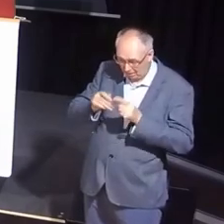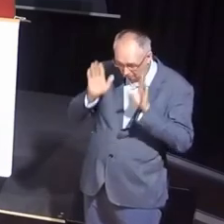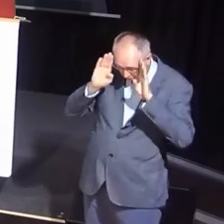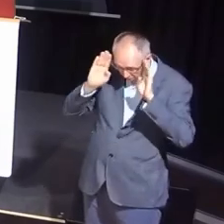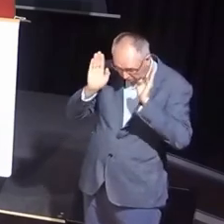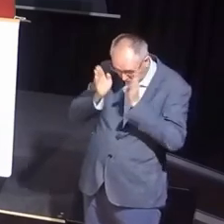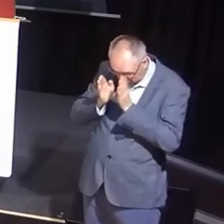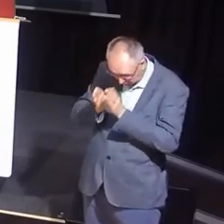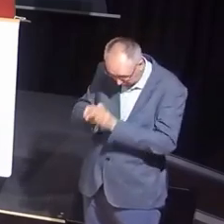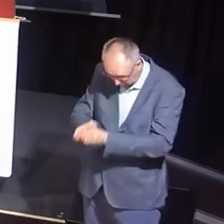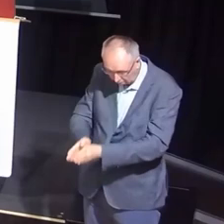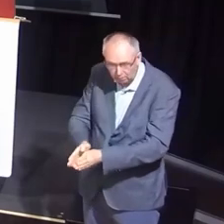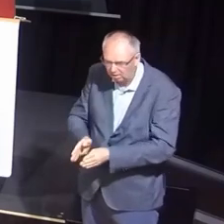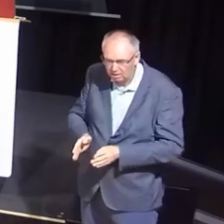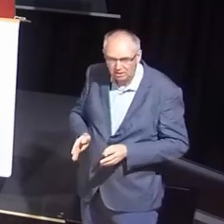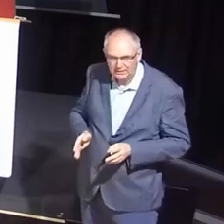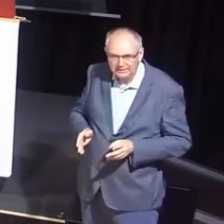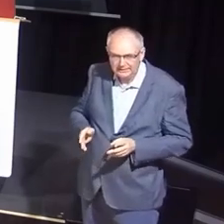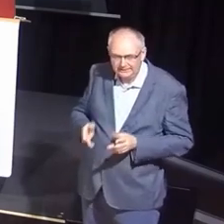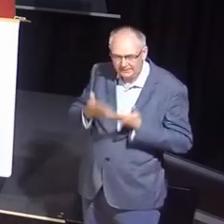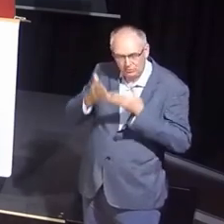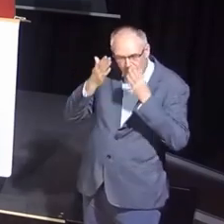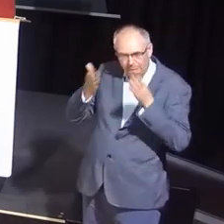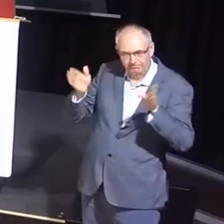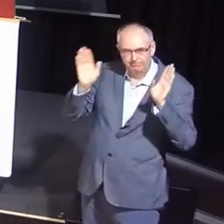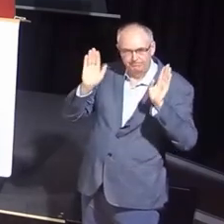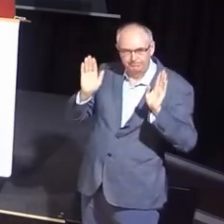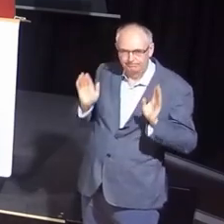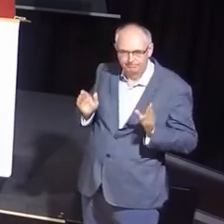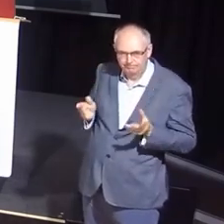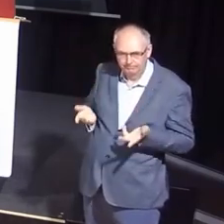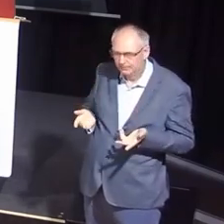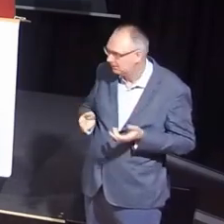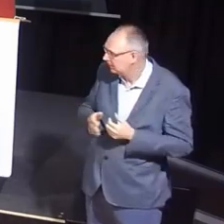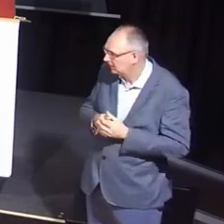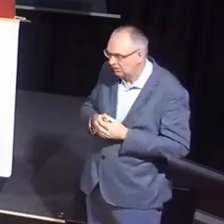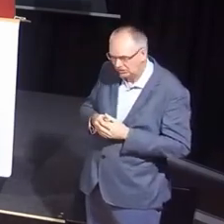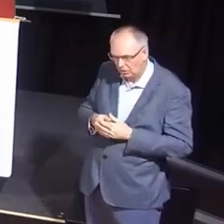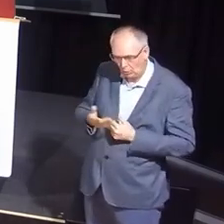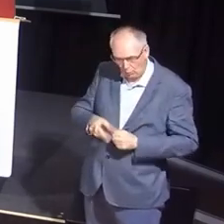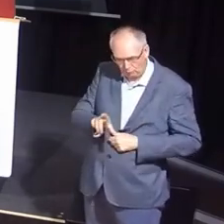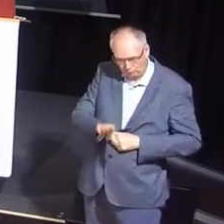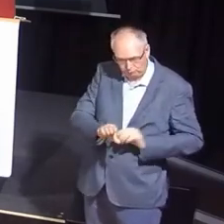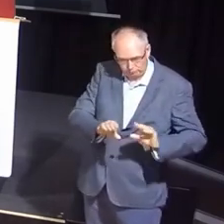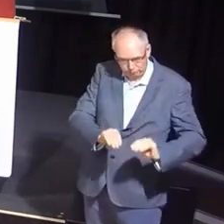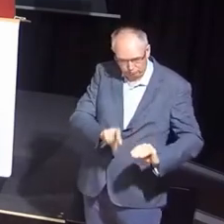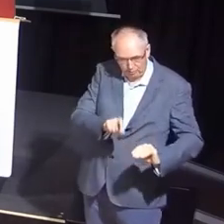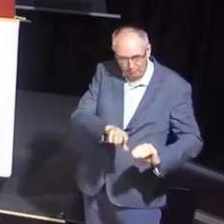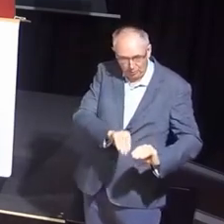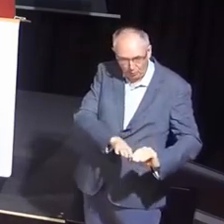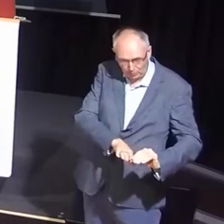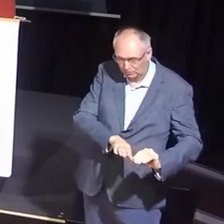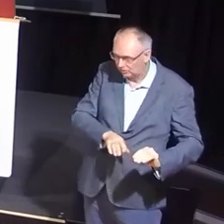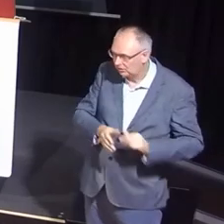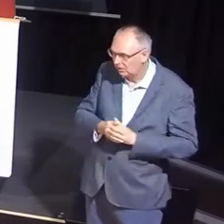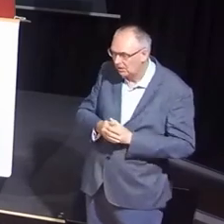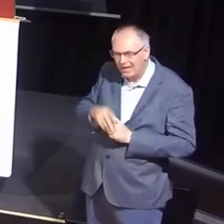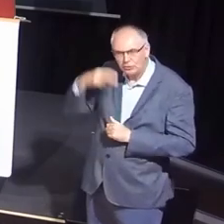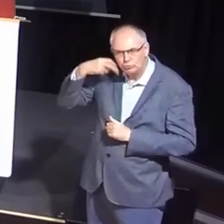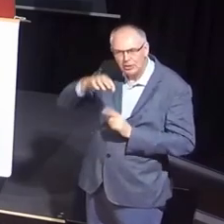all in your game. Like, and we're already dealing with it IRL. So having that pause button. But to also to note off of what Cherry